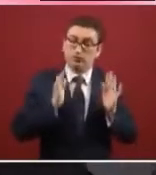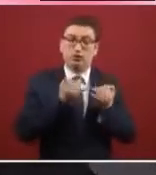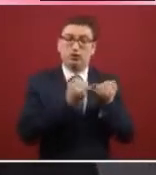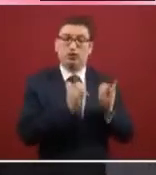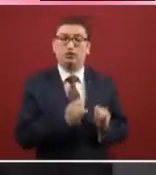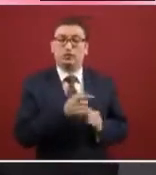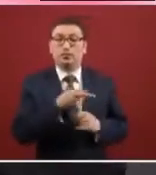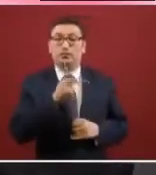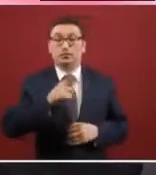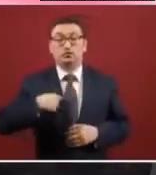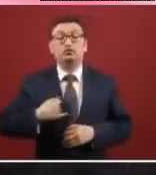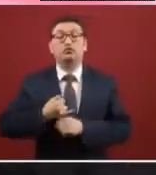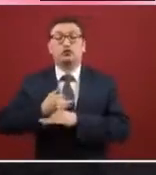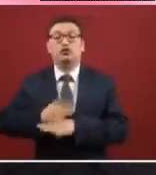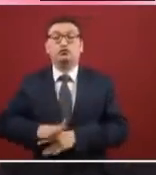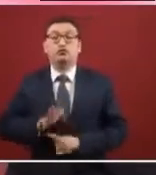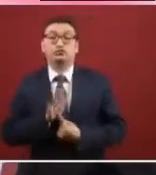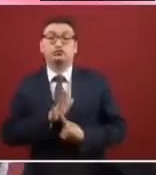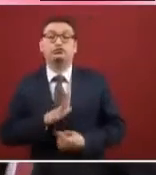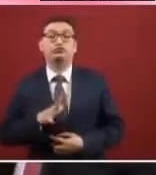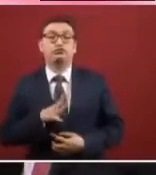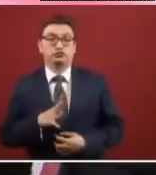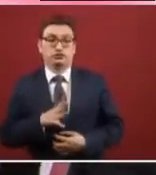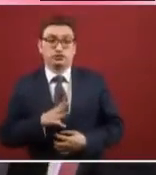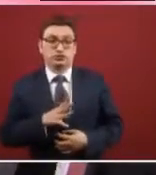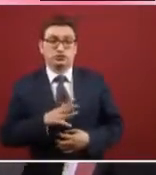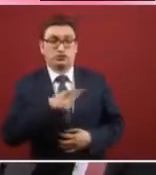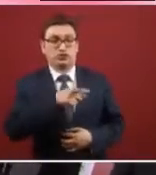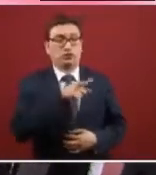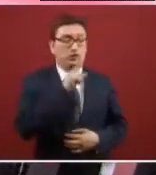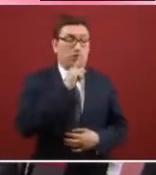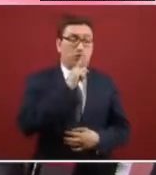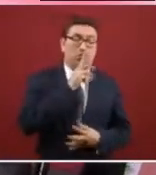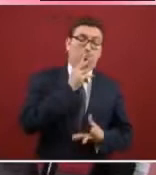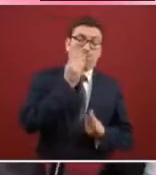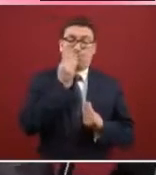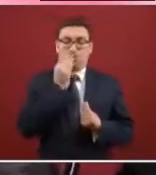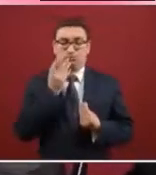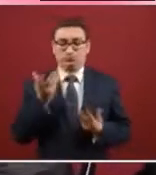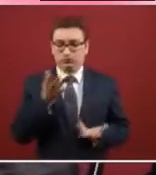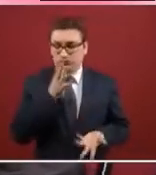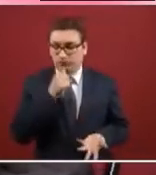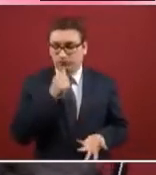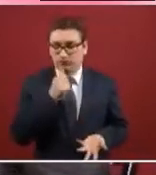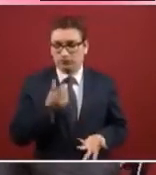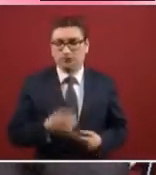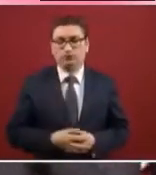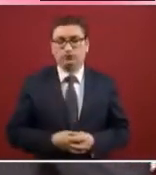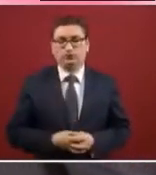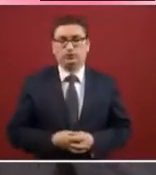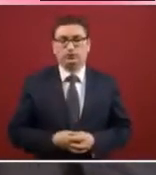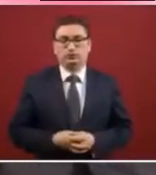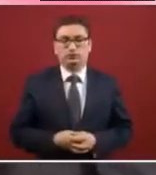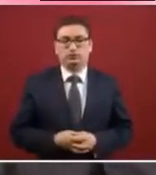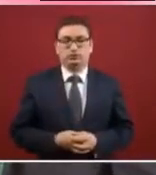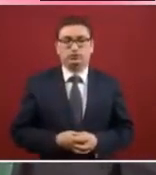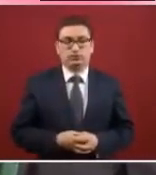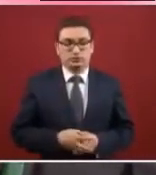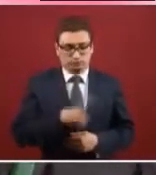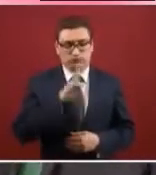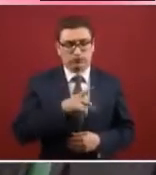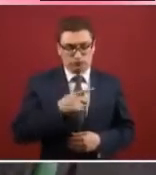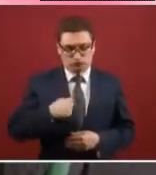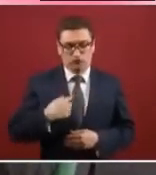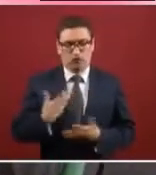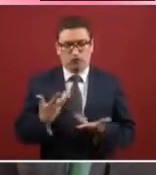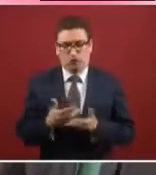judicial government, but according to what information I have now, I cannot stay quiet. What's more,